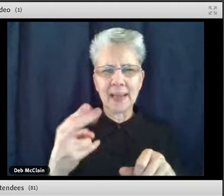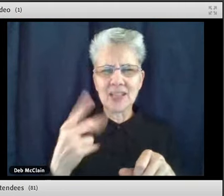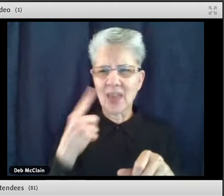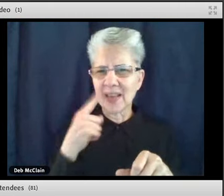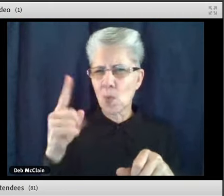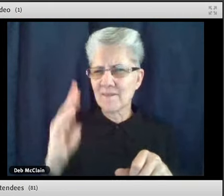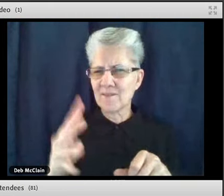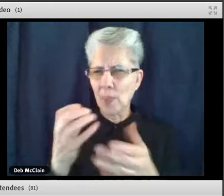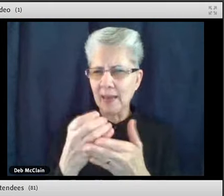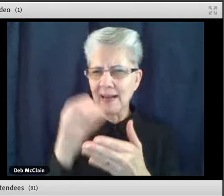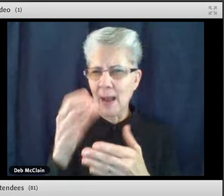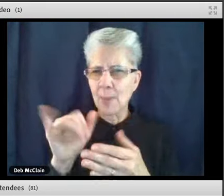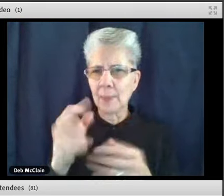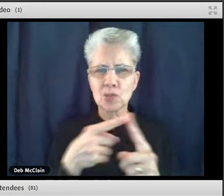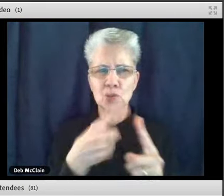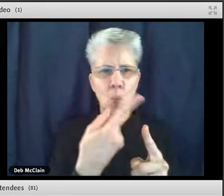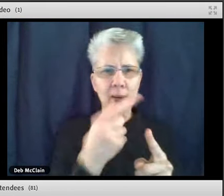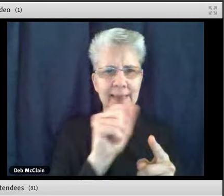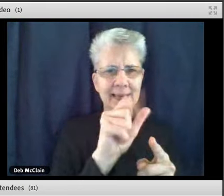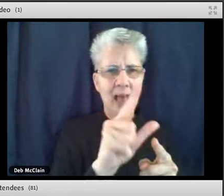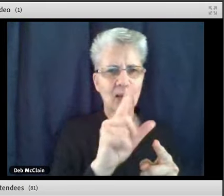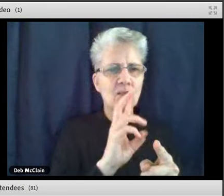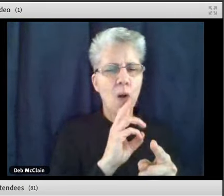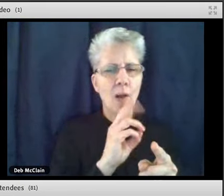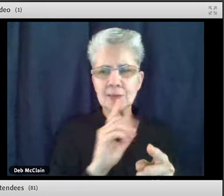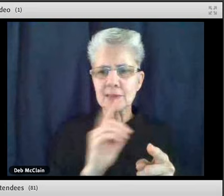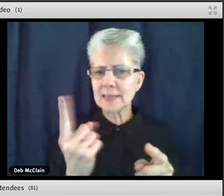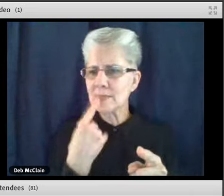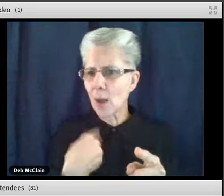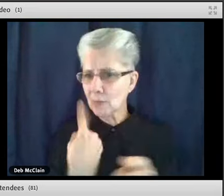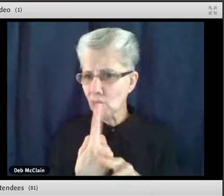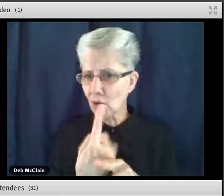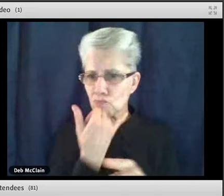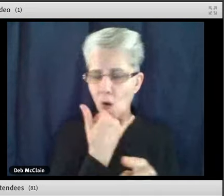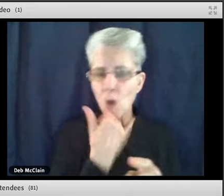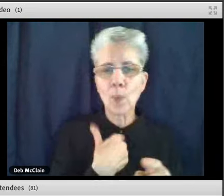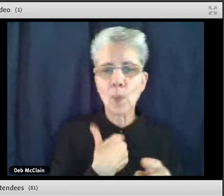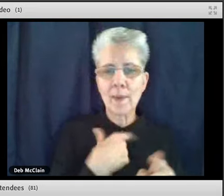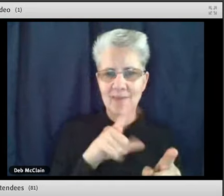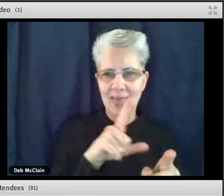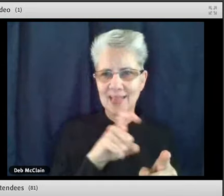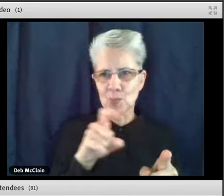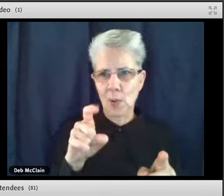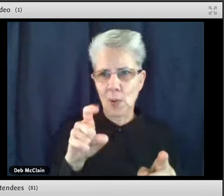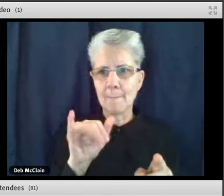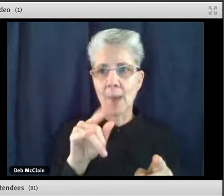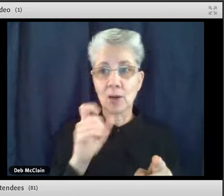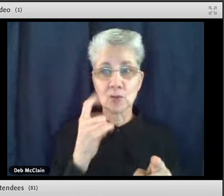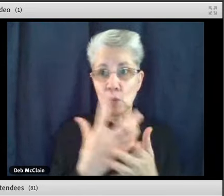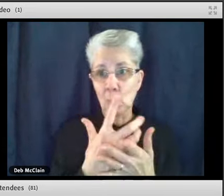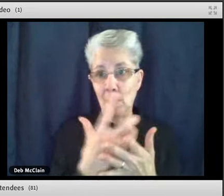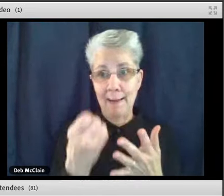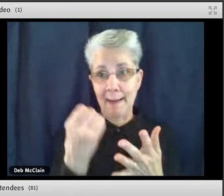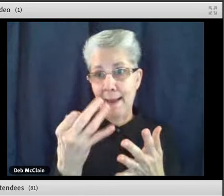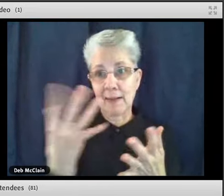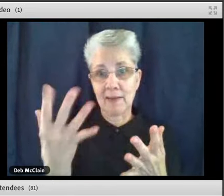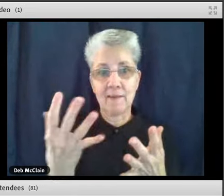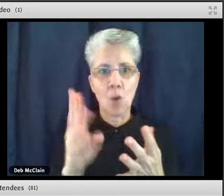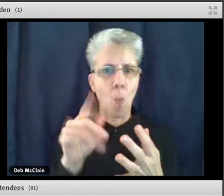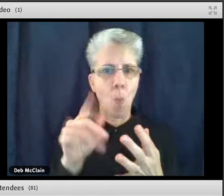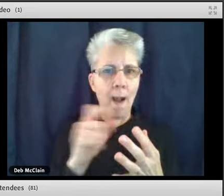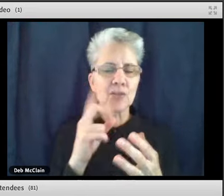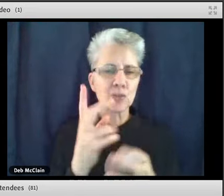Okay, so these are some of the sites that again, I've got very few because I don't want to overwhelm people. And I also think